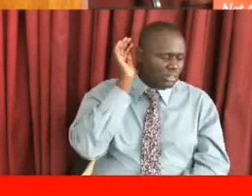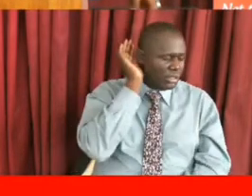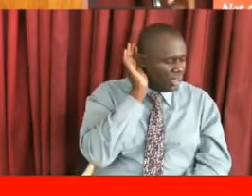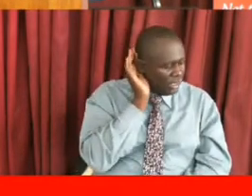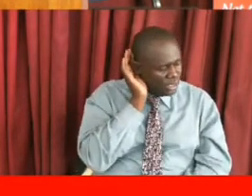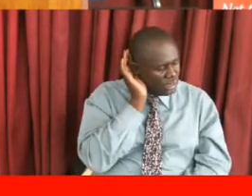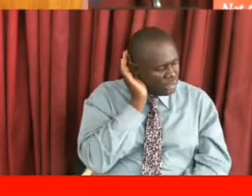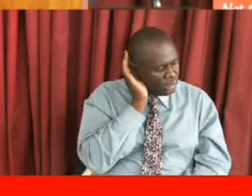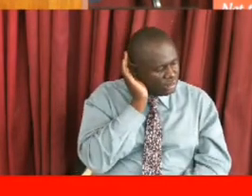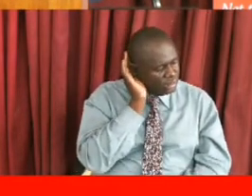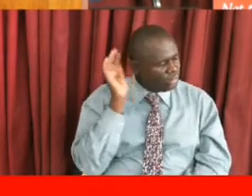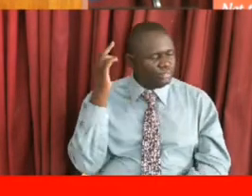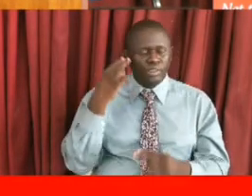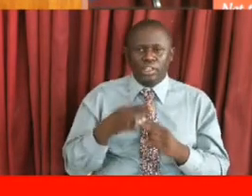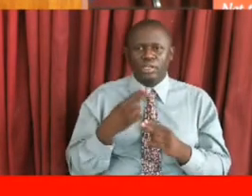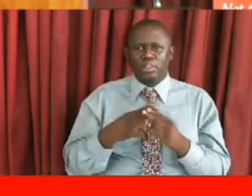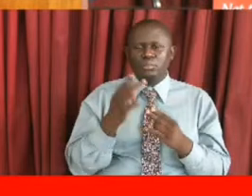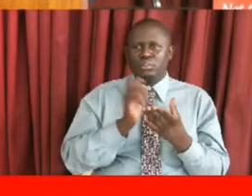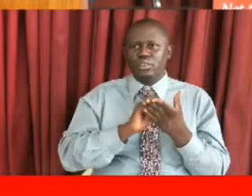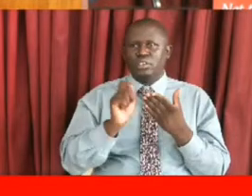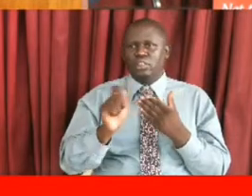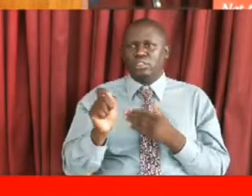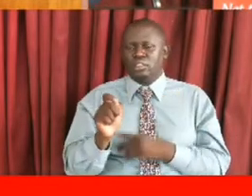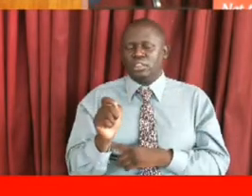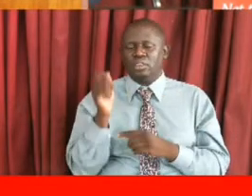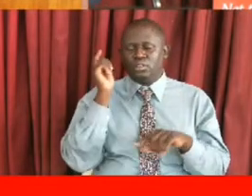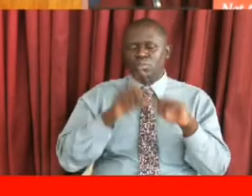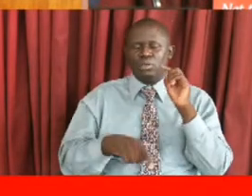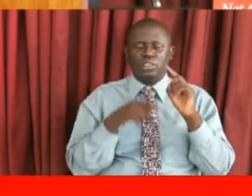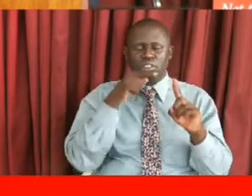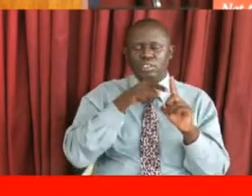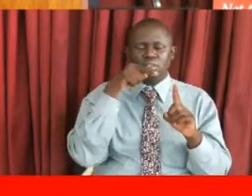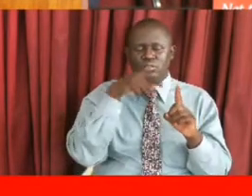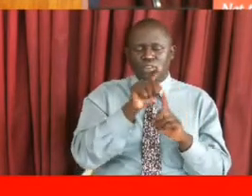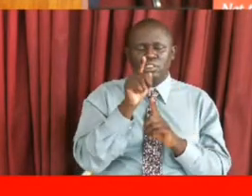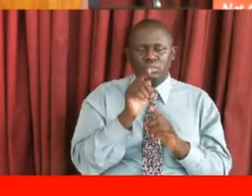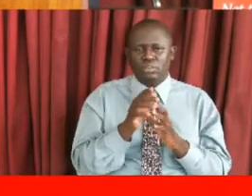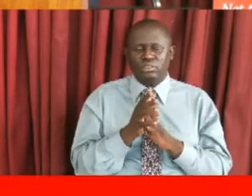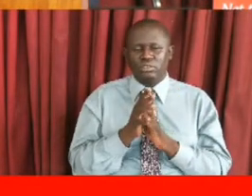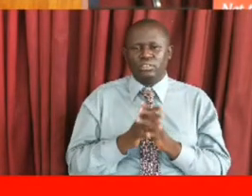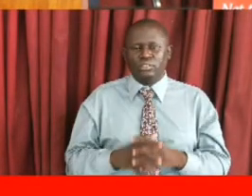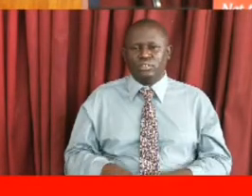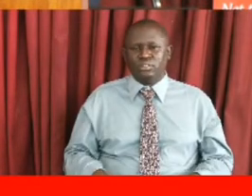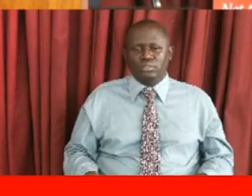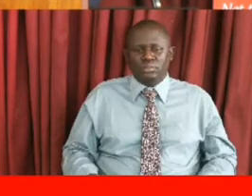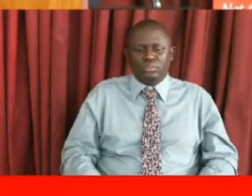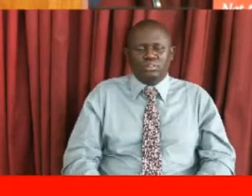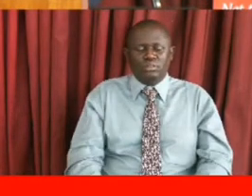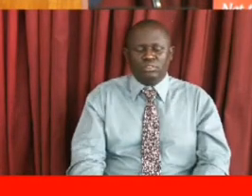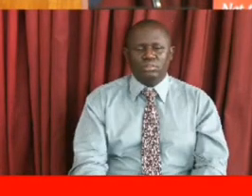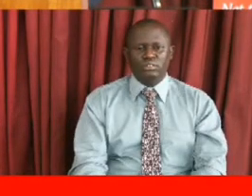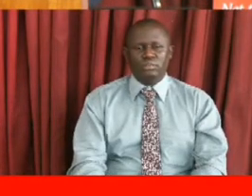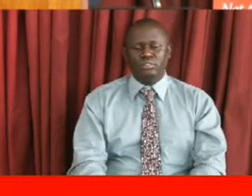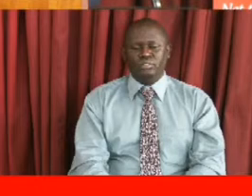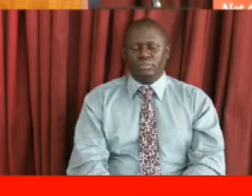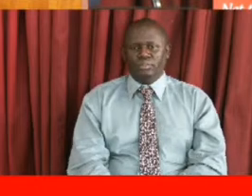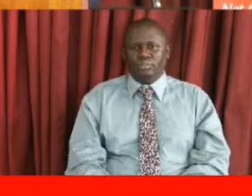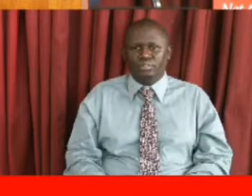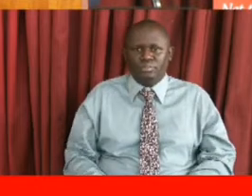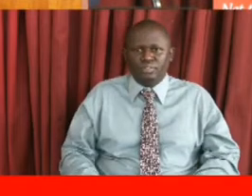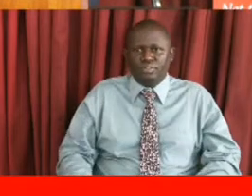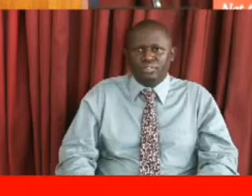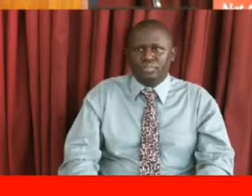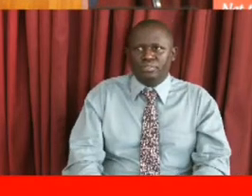man knew but he himself amen I wanted to digress